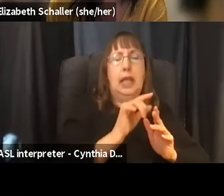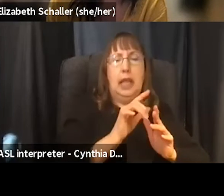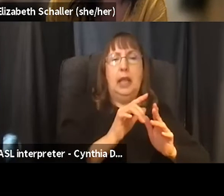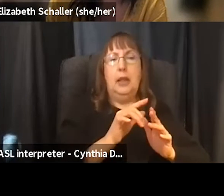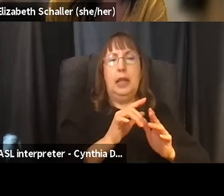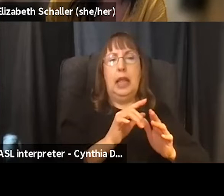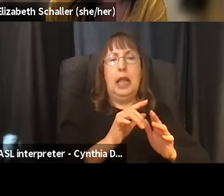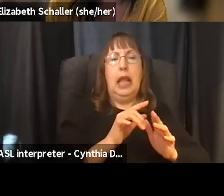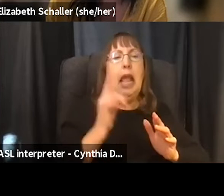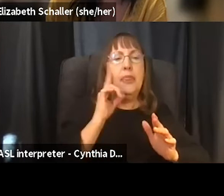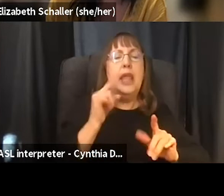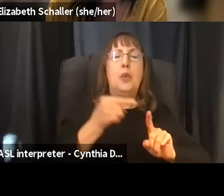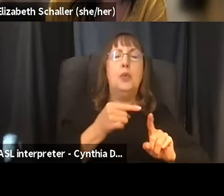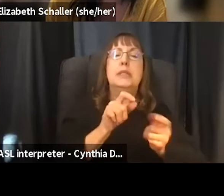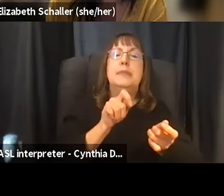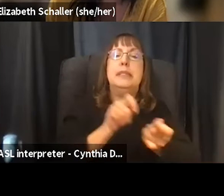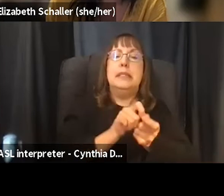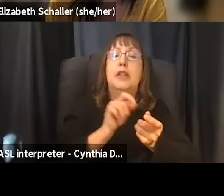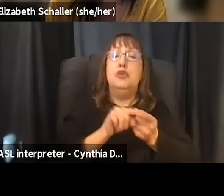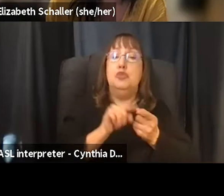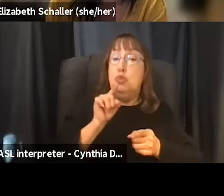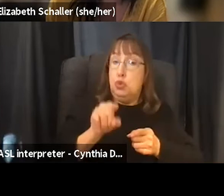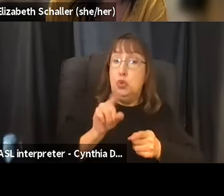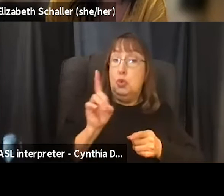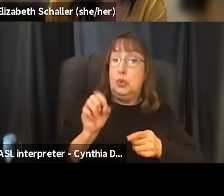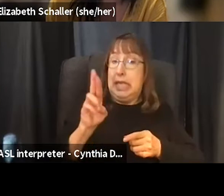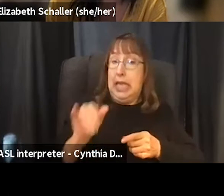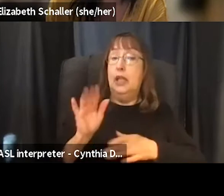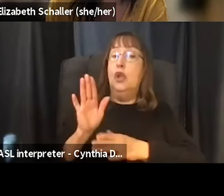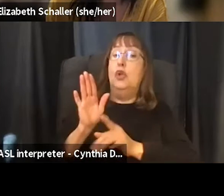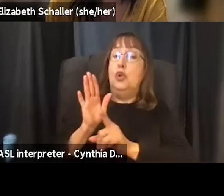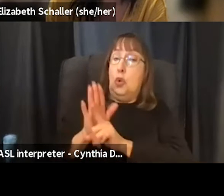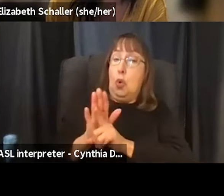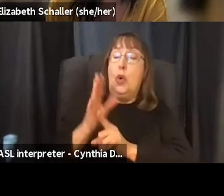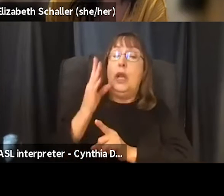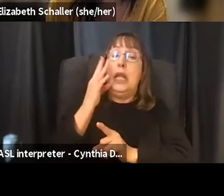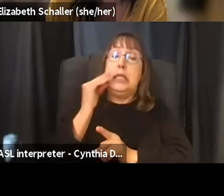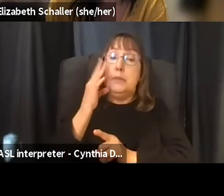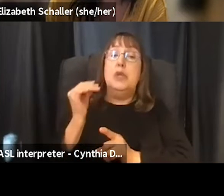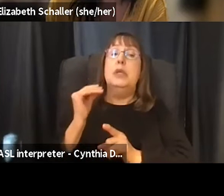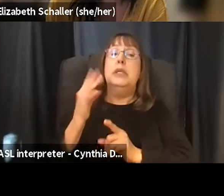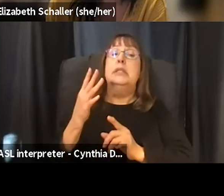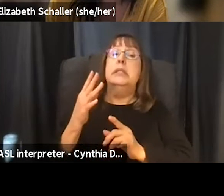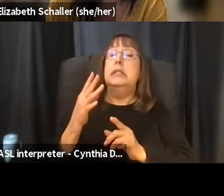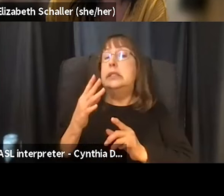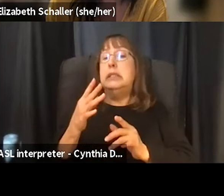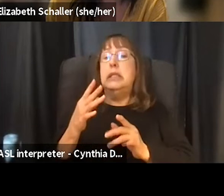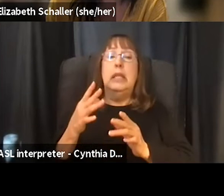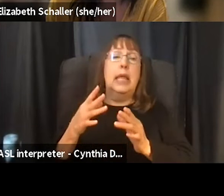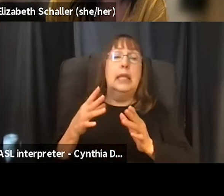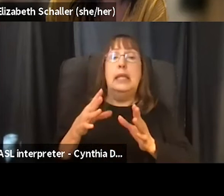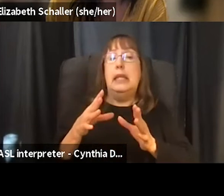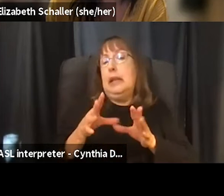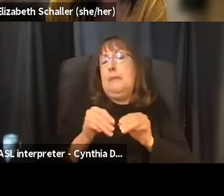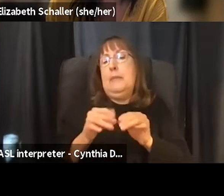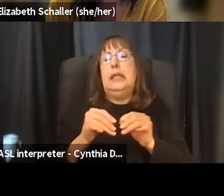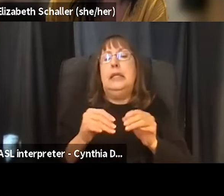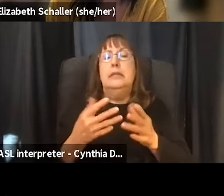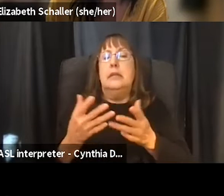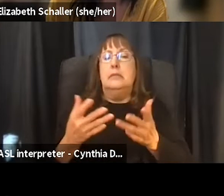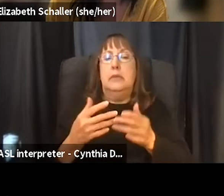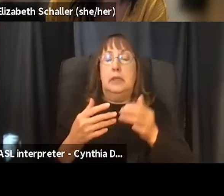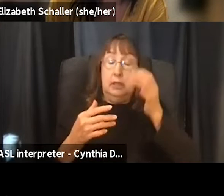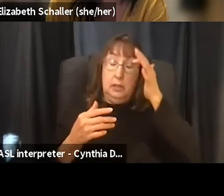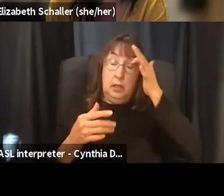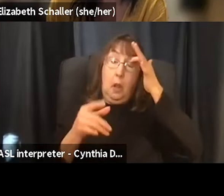think specifically directed towards you, experiences about in meetings, some of the things that might be more difficult. So, okay, so the